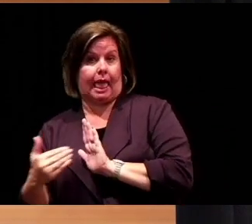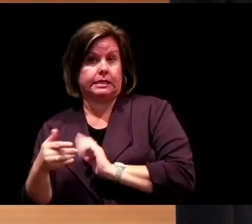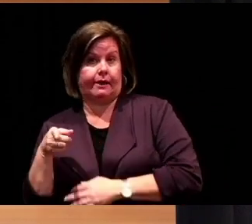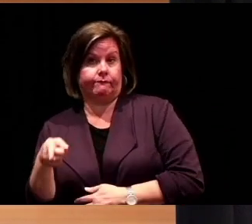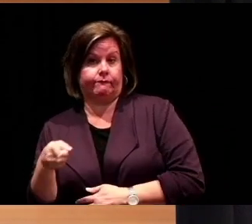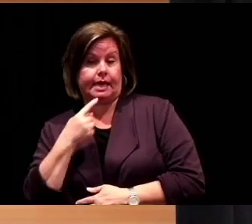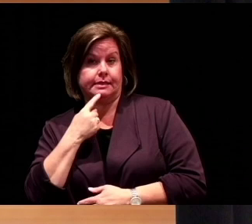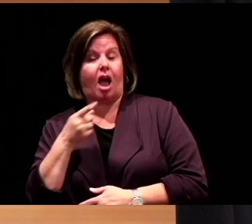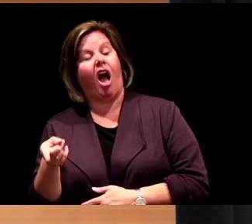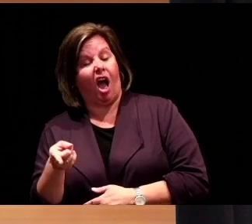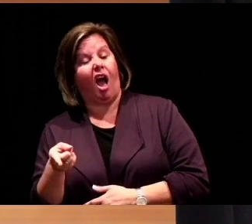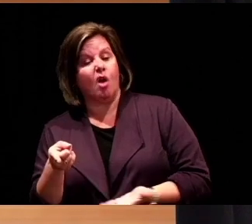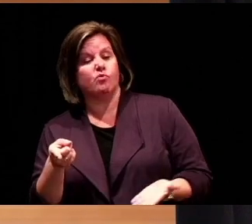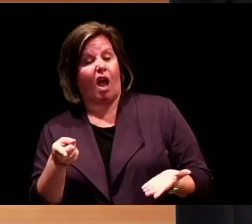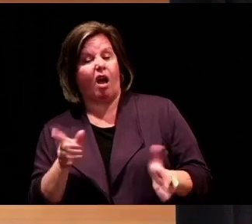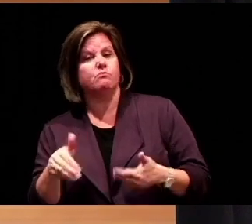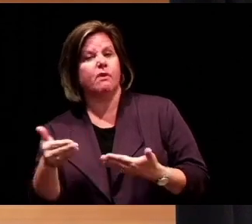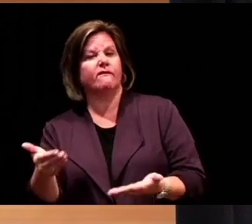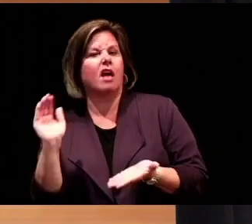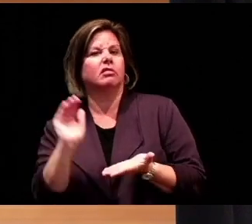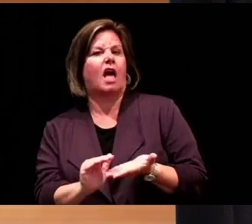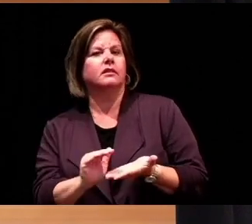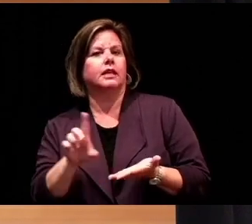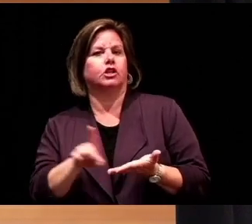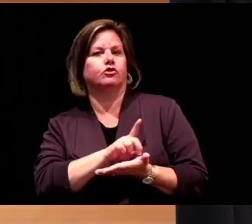99 years. That